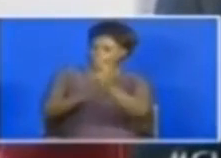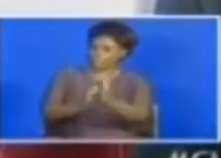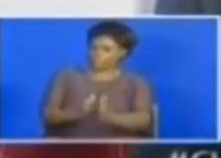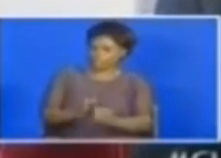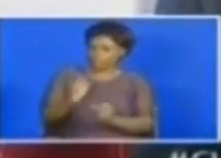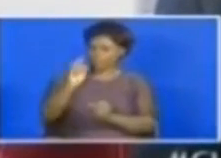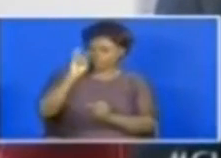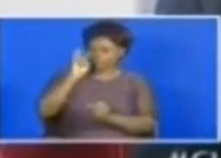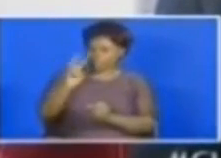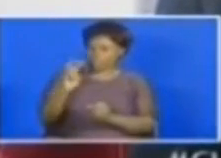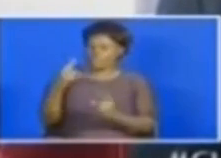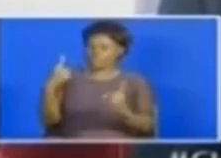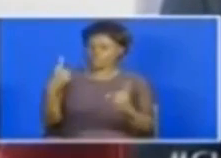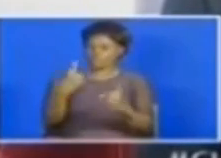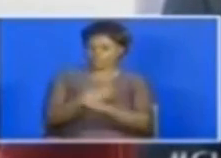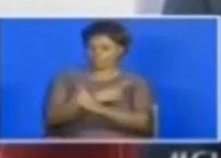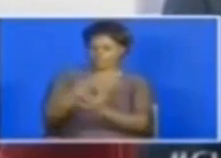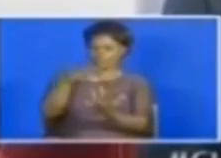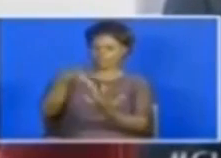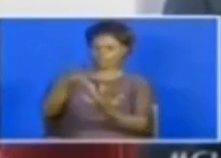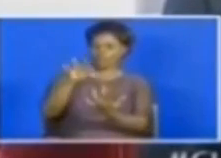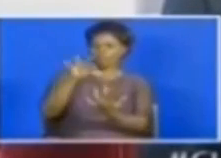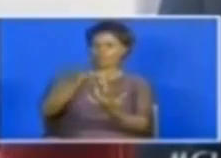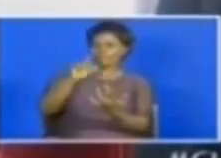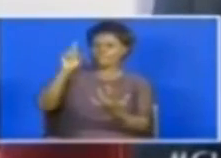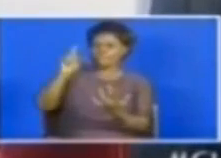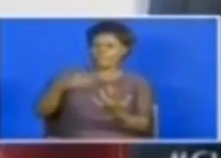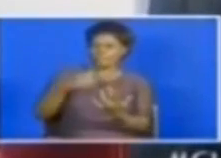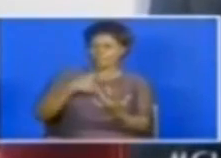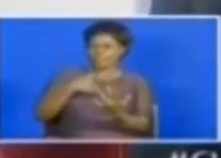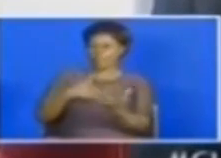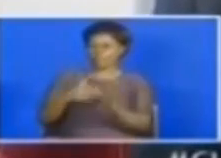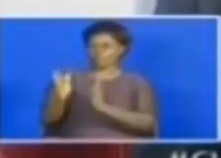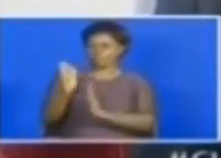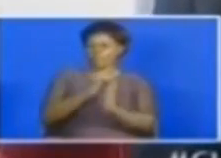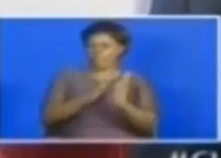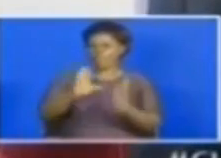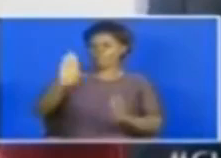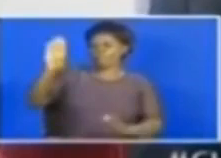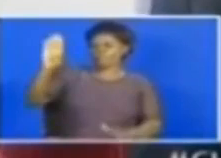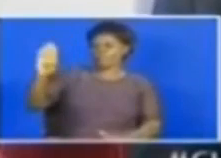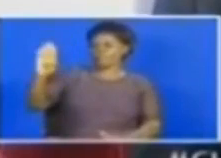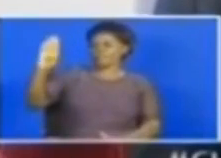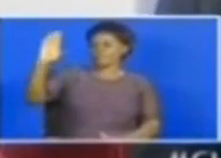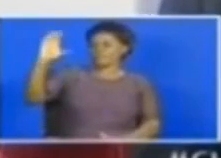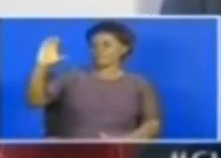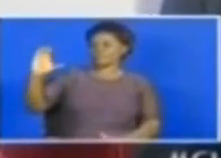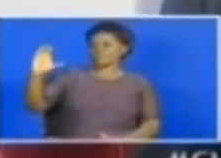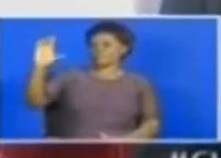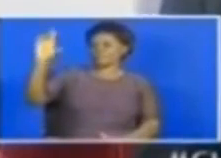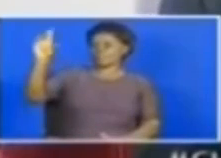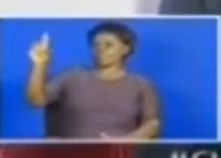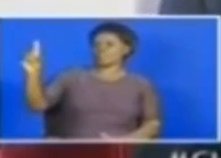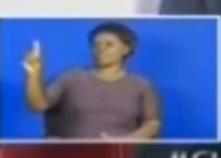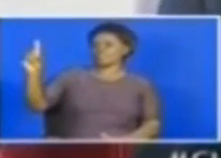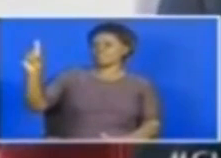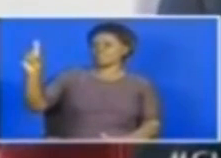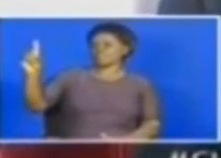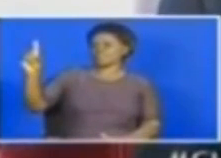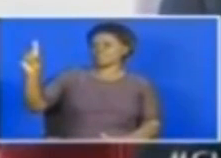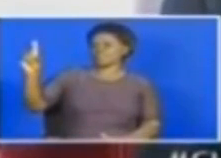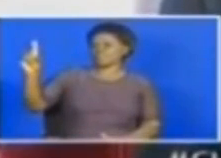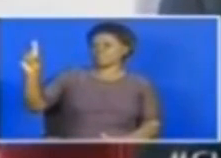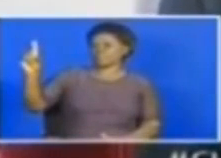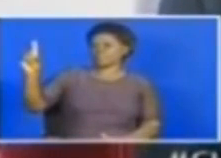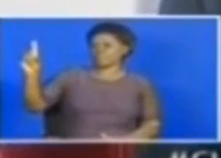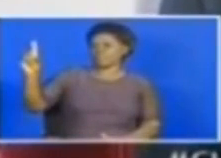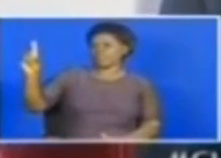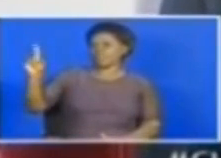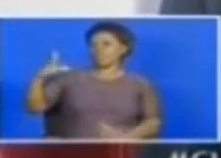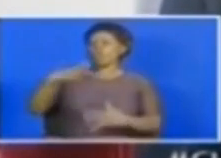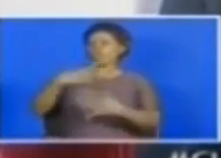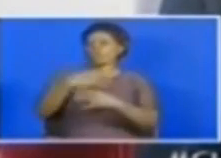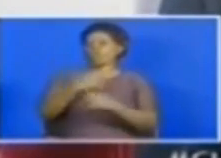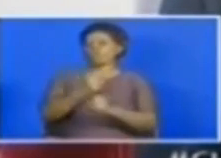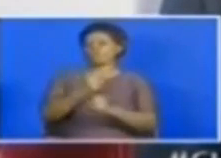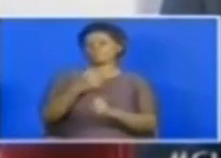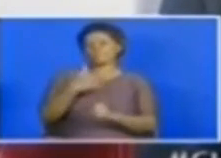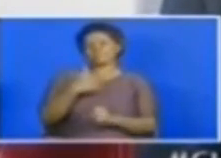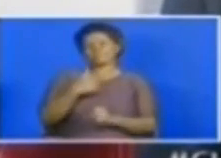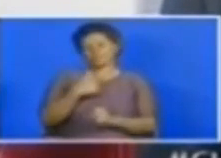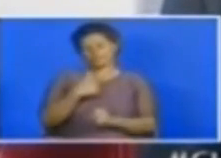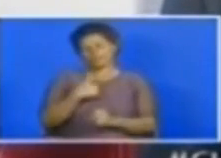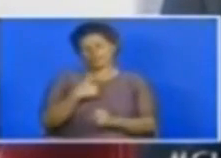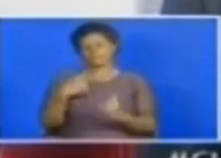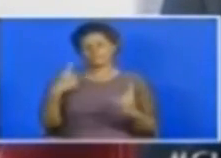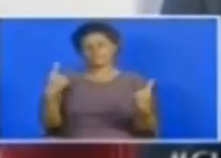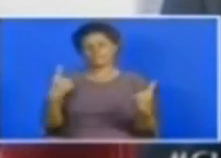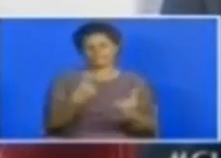look at various options. You have to have your plan B, you have to have your plan C, you have to have your plan D. And we are confident with the